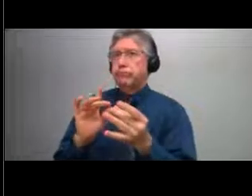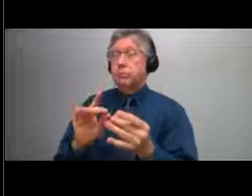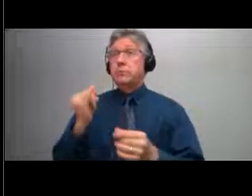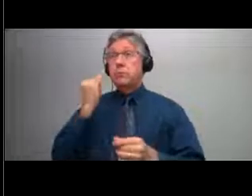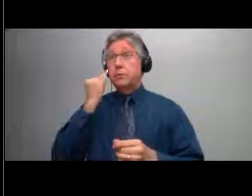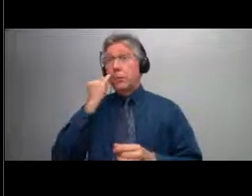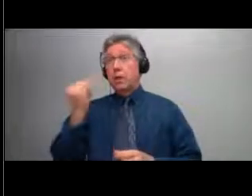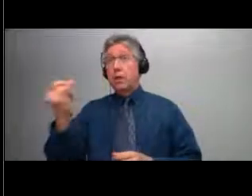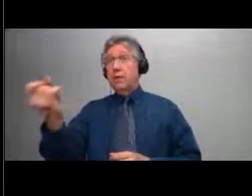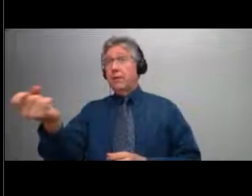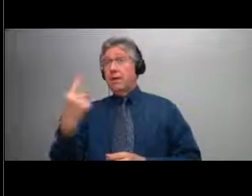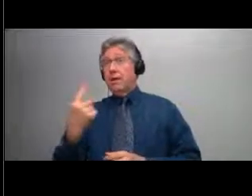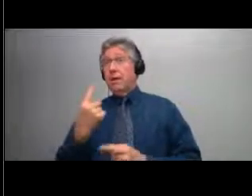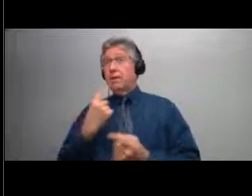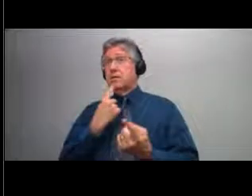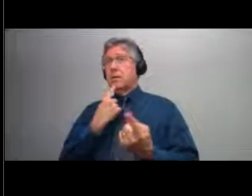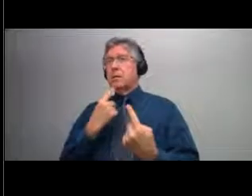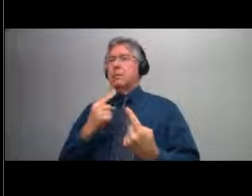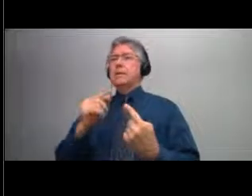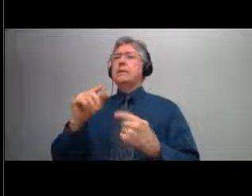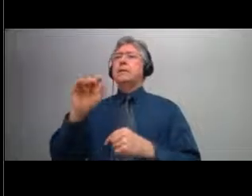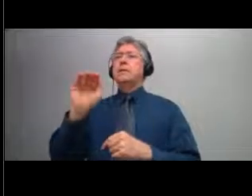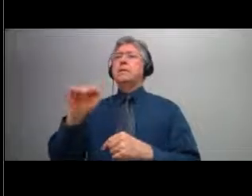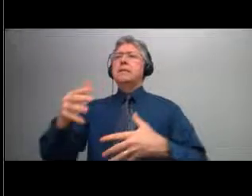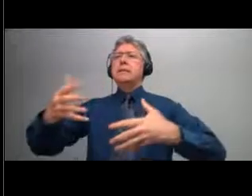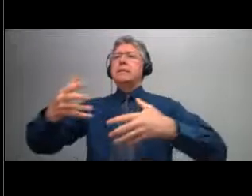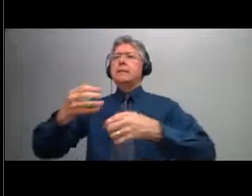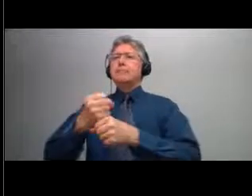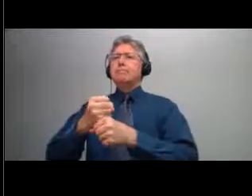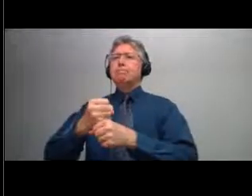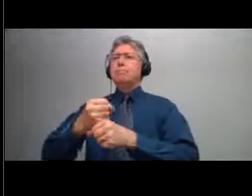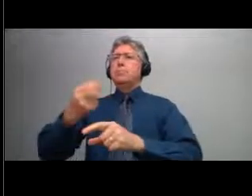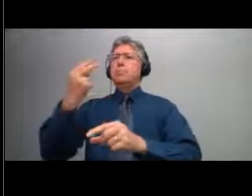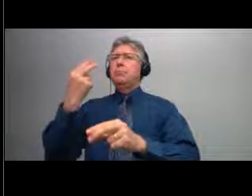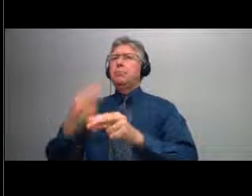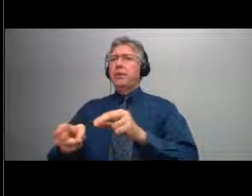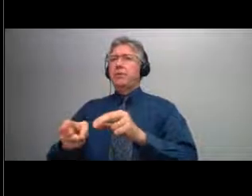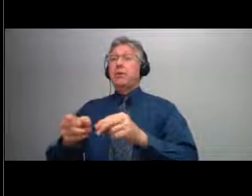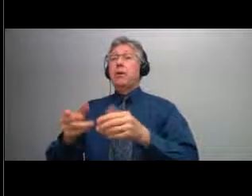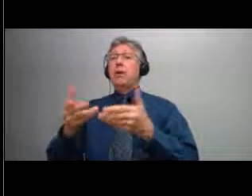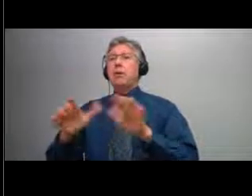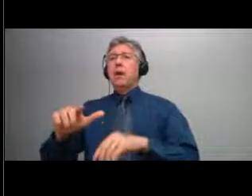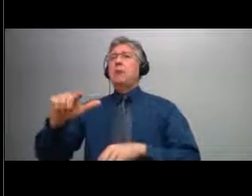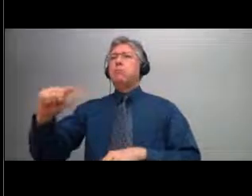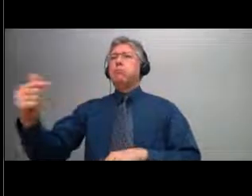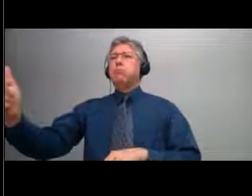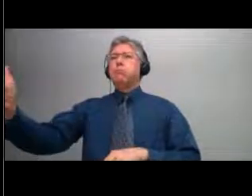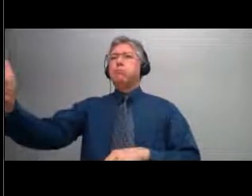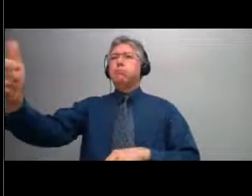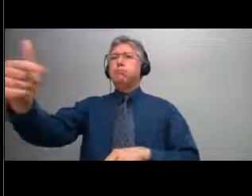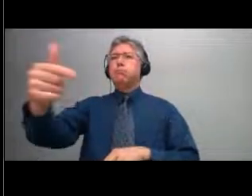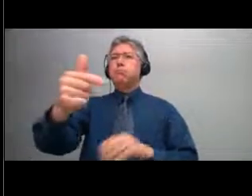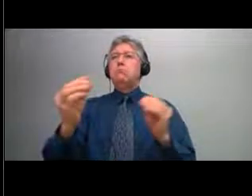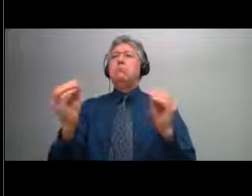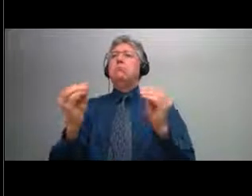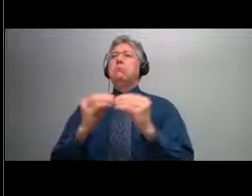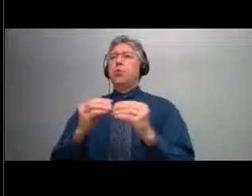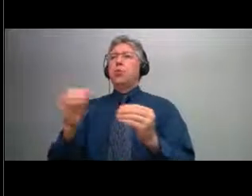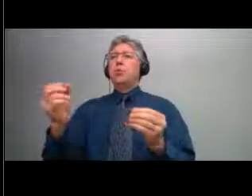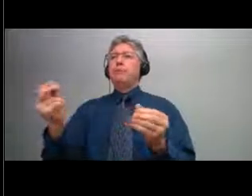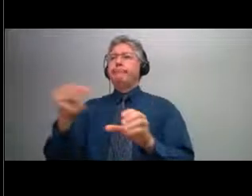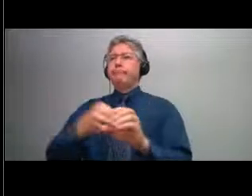questions, please keep your questions succinct to allow for more questions to be asked. For those providing verbal comments, we ask